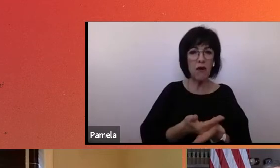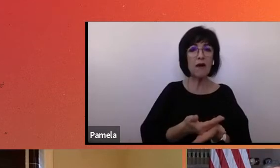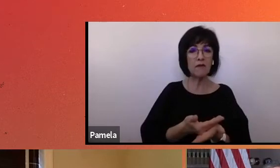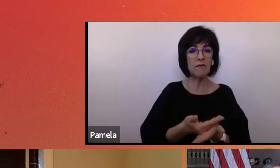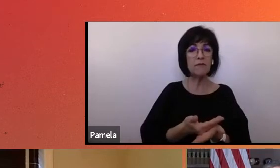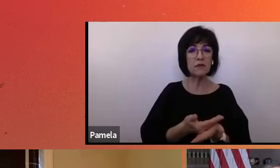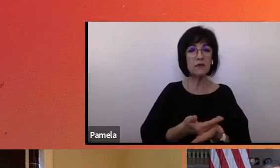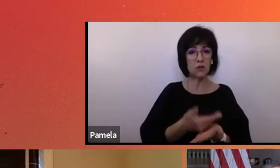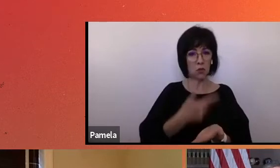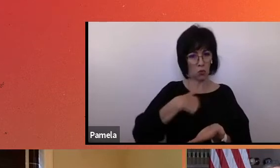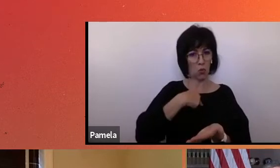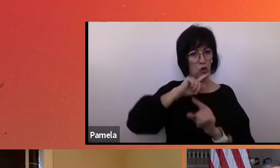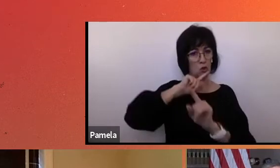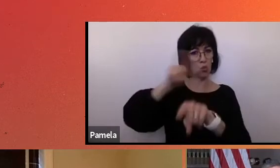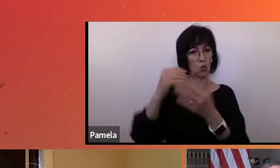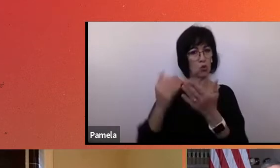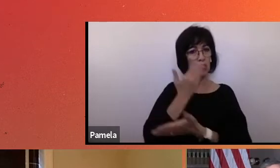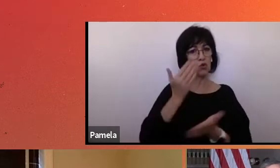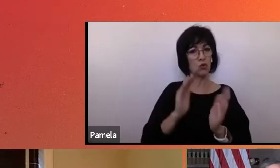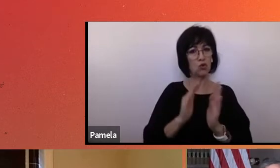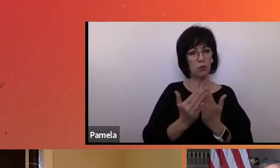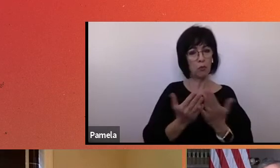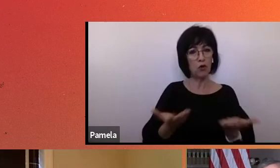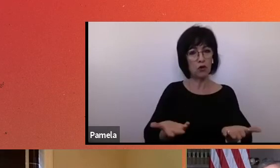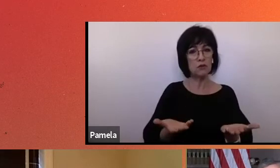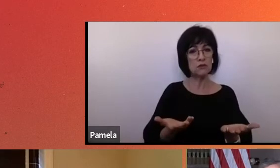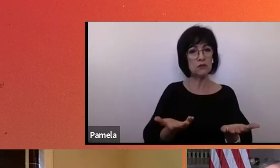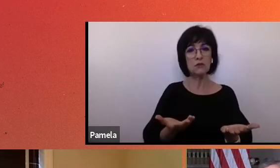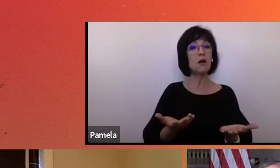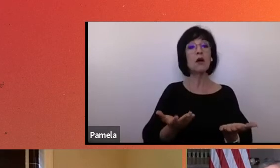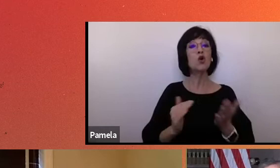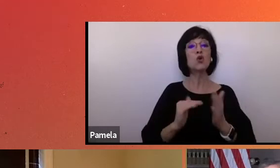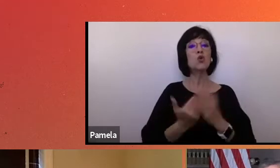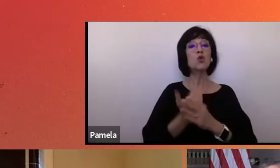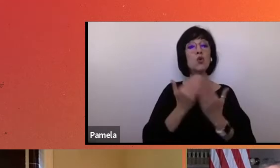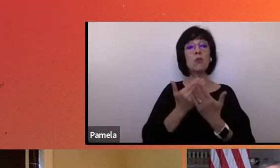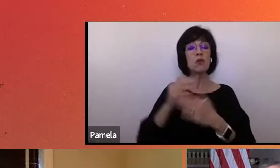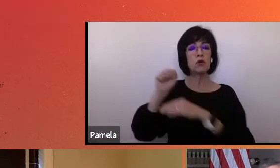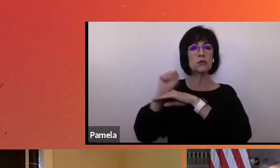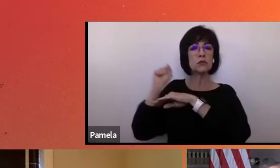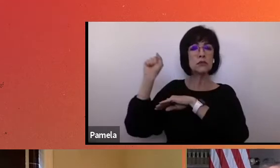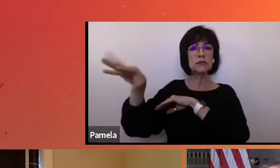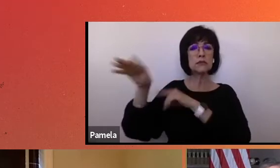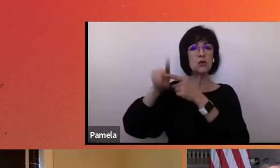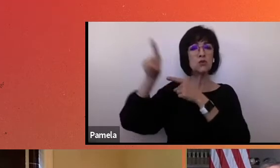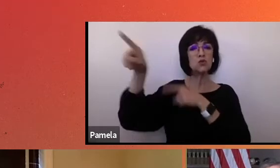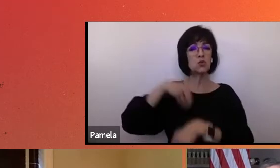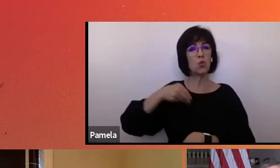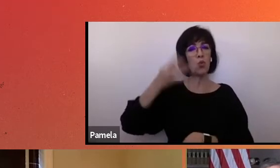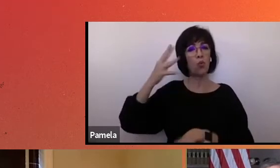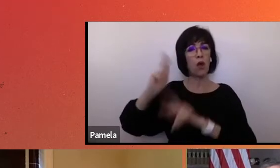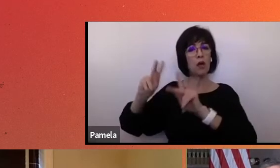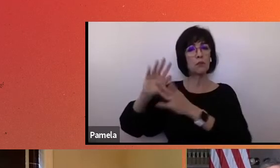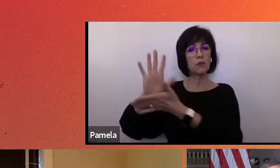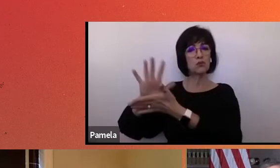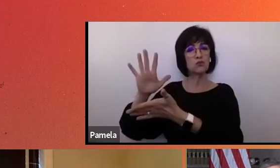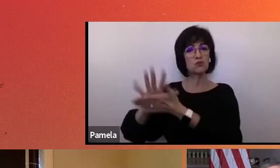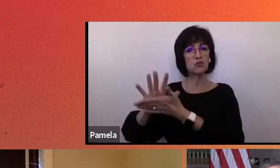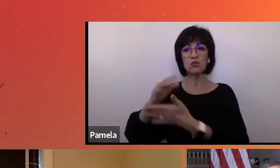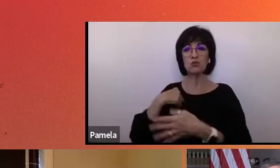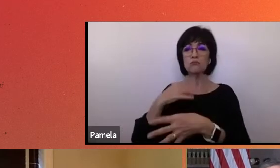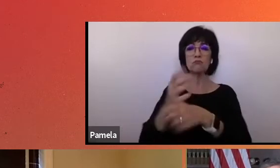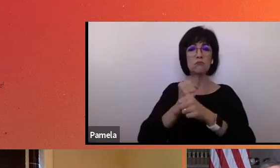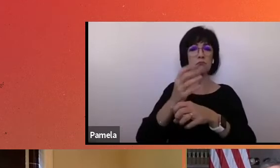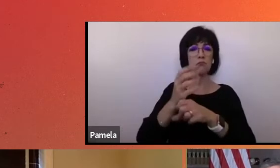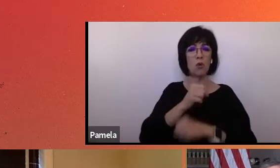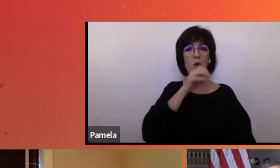books at our school, they were at the white school. And we got a box of old books, used books, which is what we got every year. And we had to